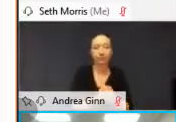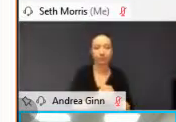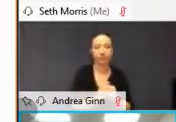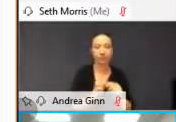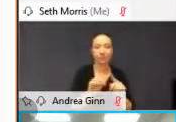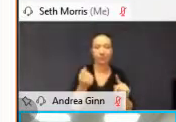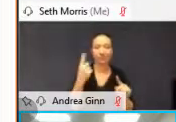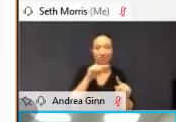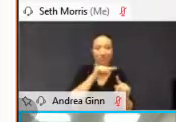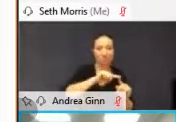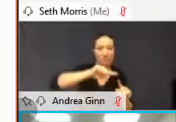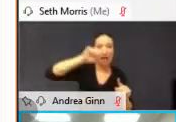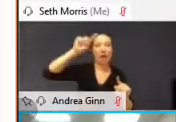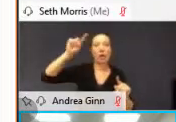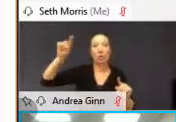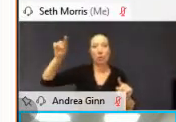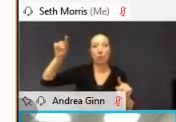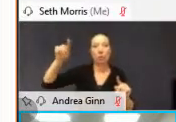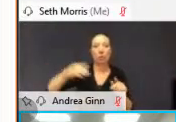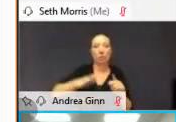growth. The